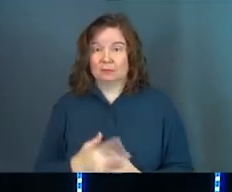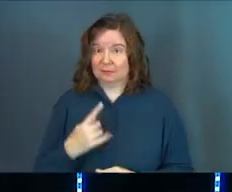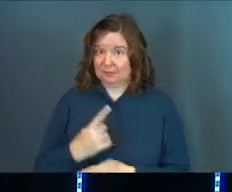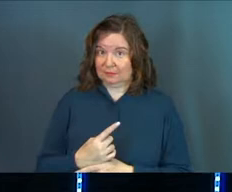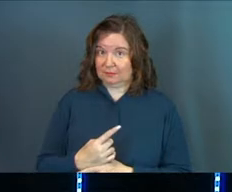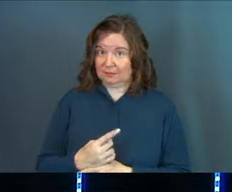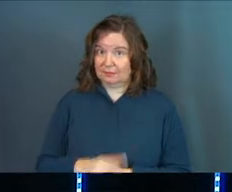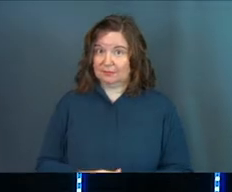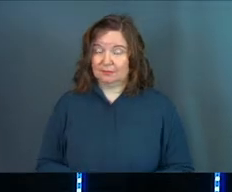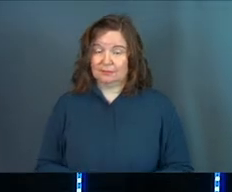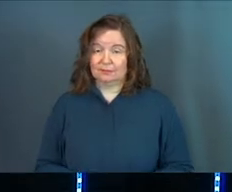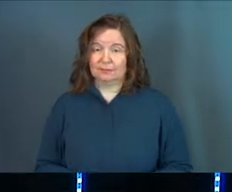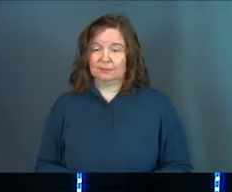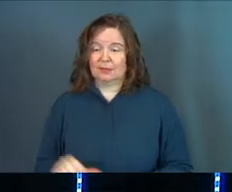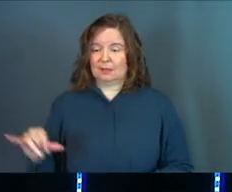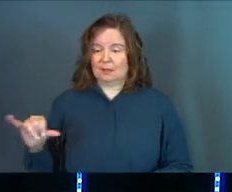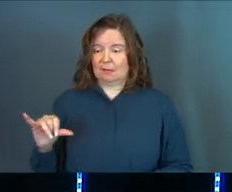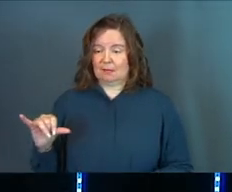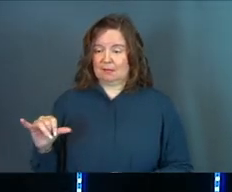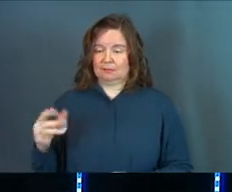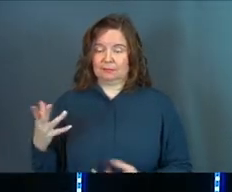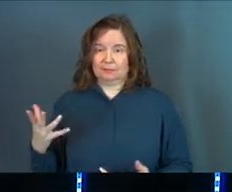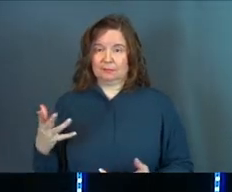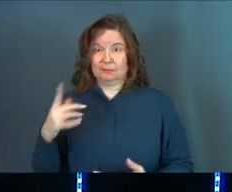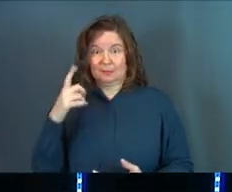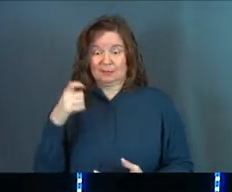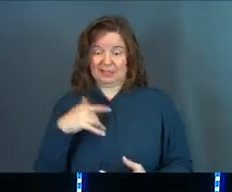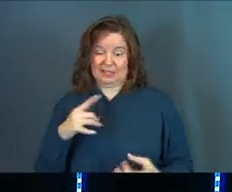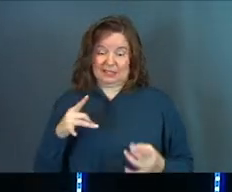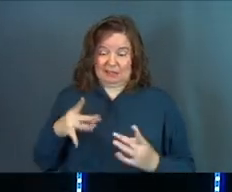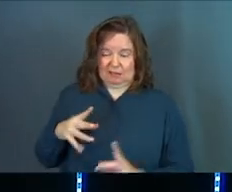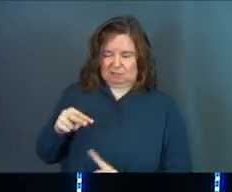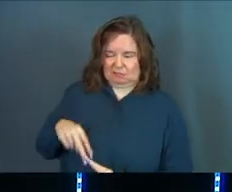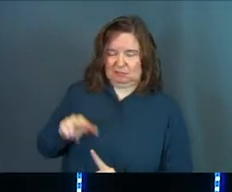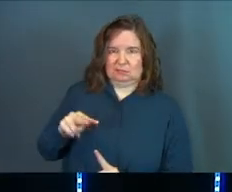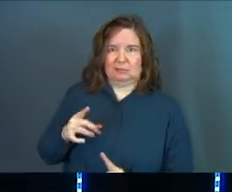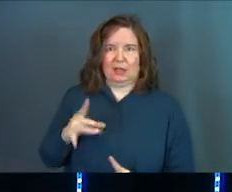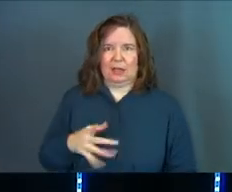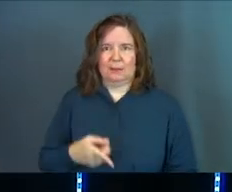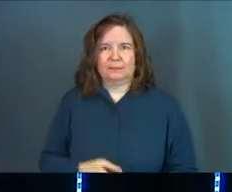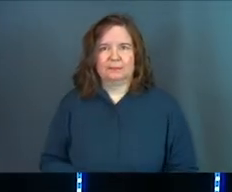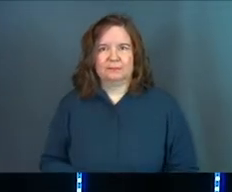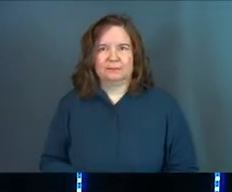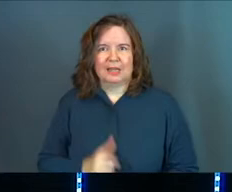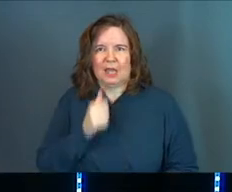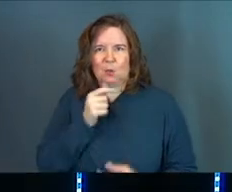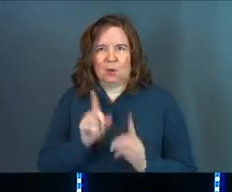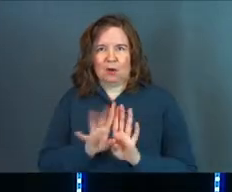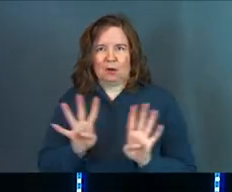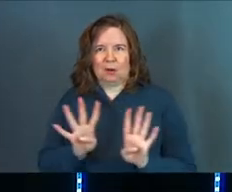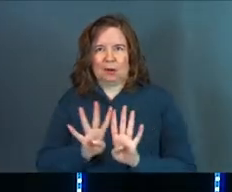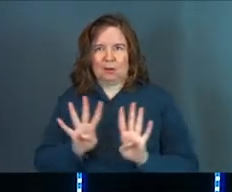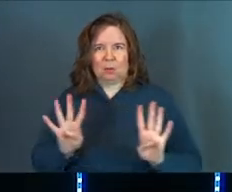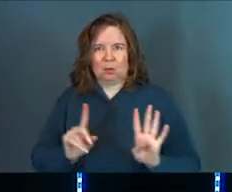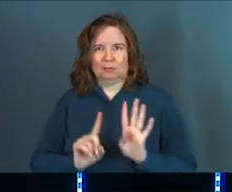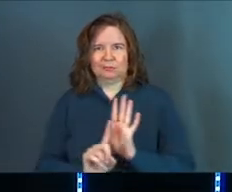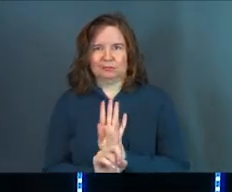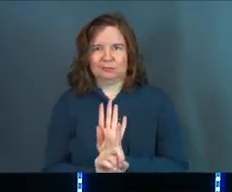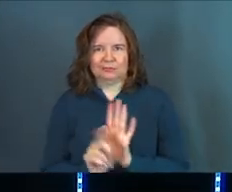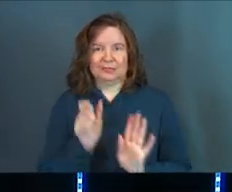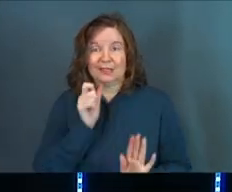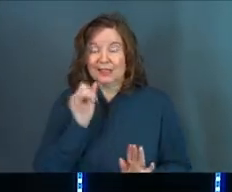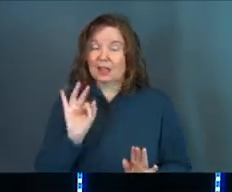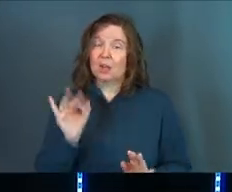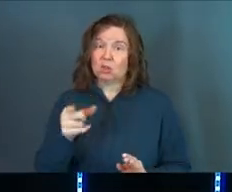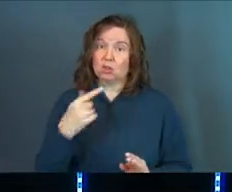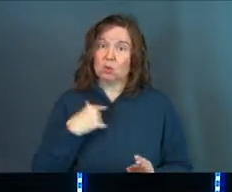Right? Like, it's because they hate him. Right? Like, if you're in a crowd,